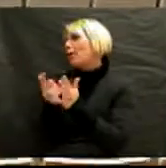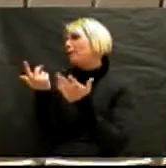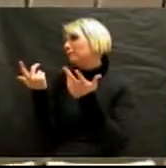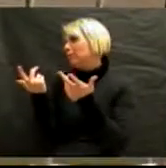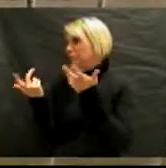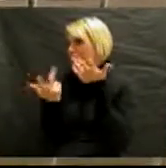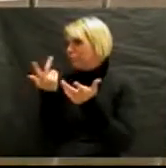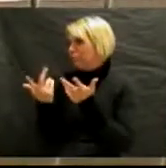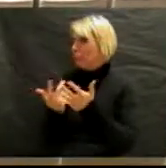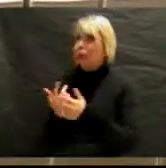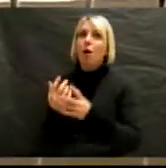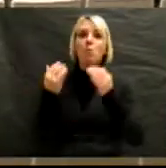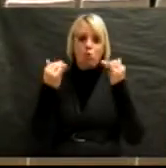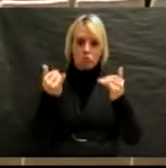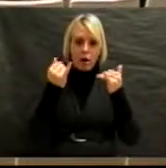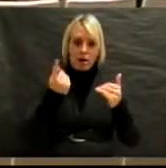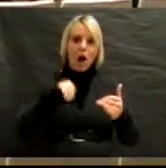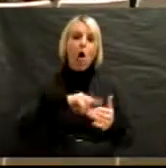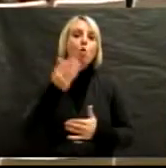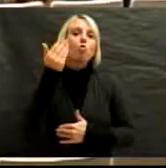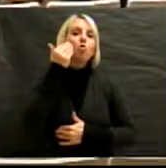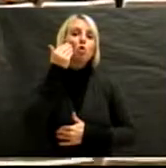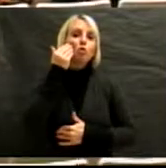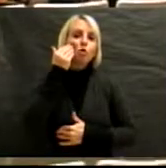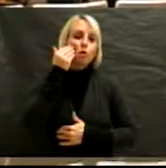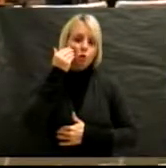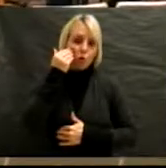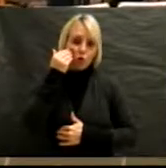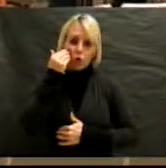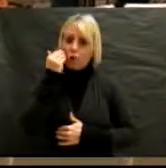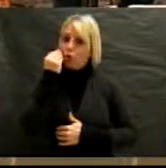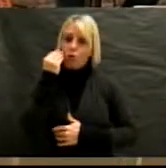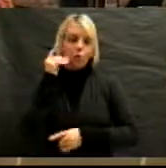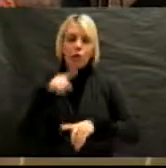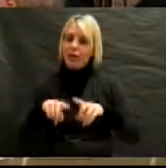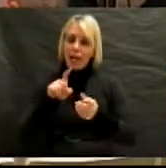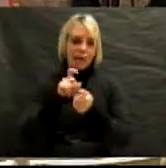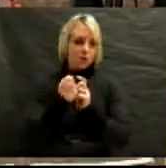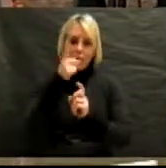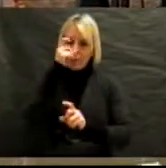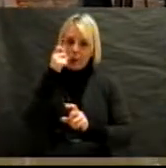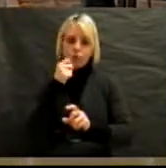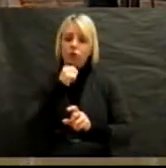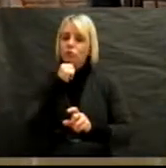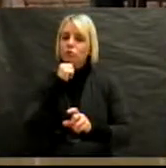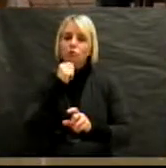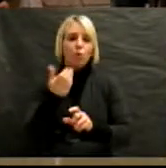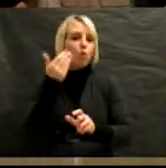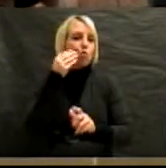that at this moment. But it certainly would be interested in looking at what the options might be.